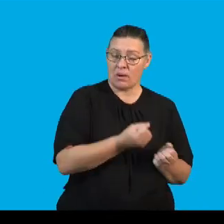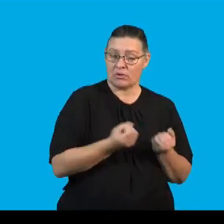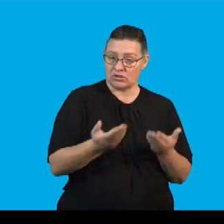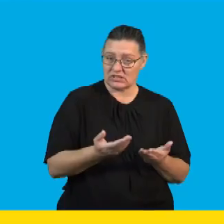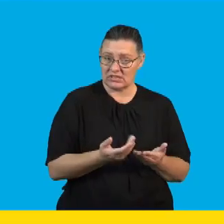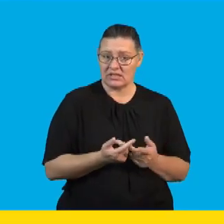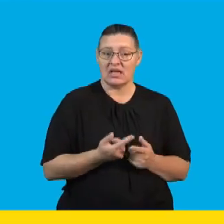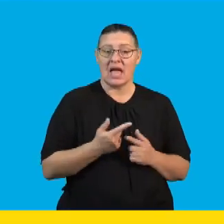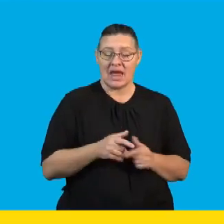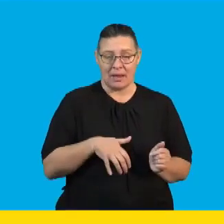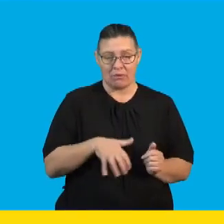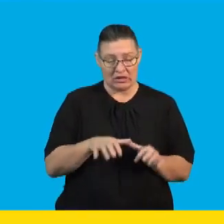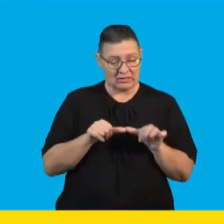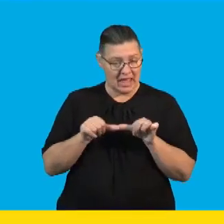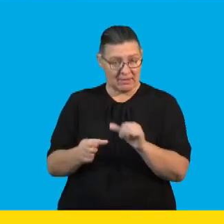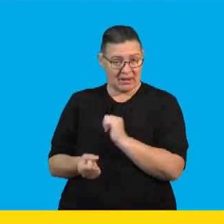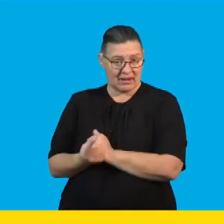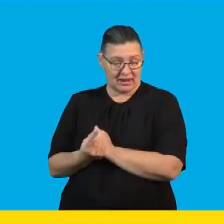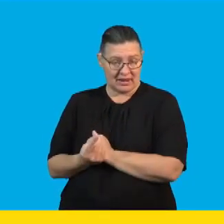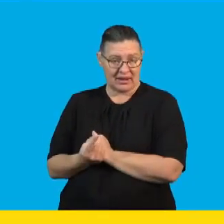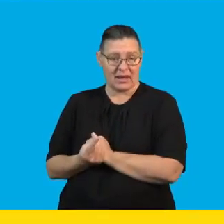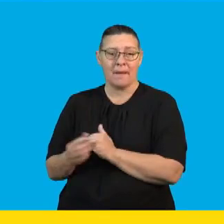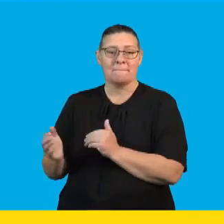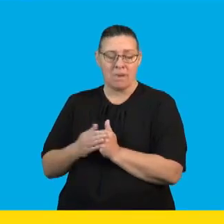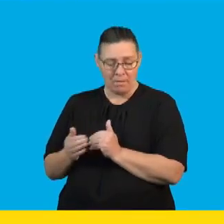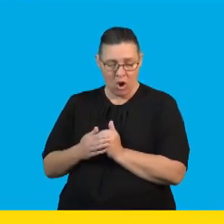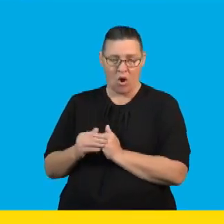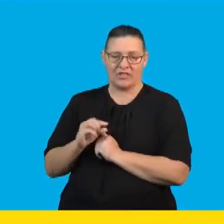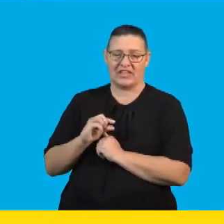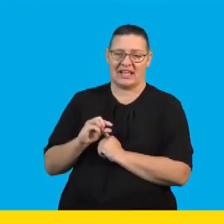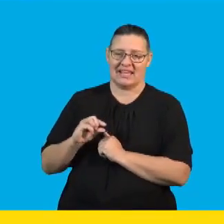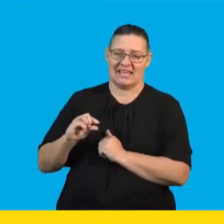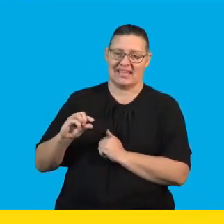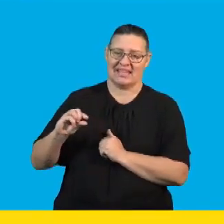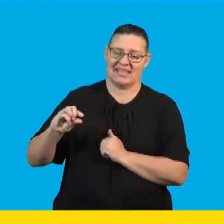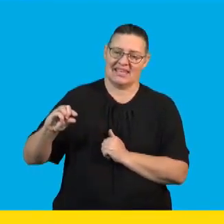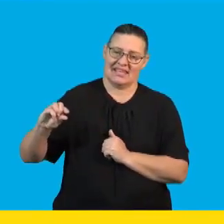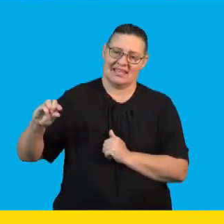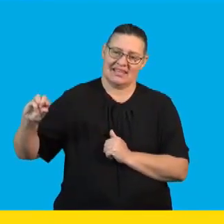is secreted and pregnancy has occurred, it must further